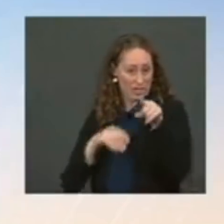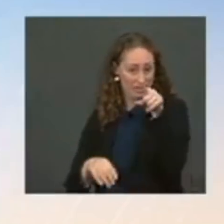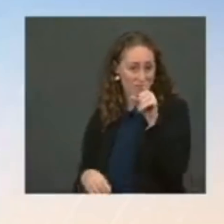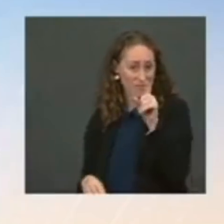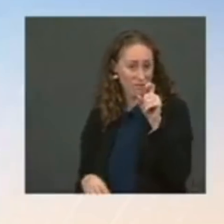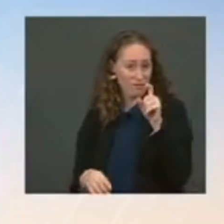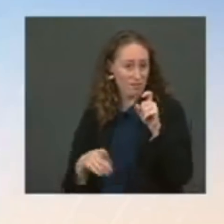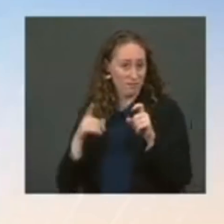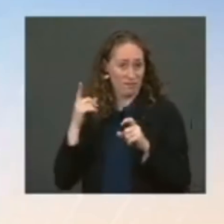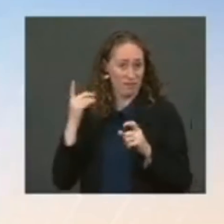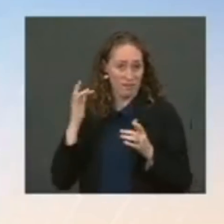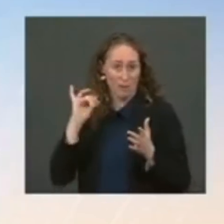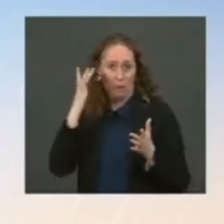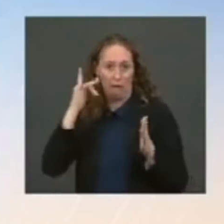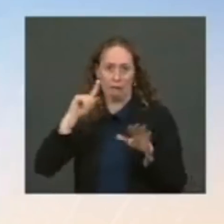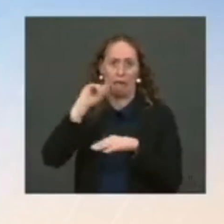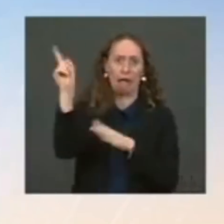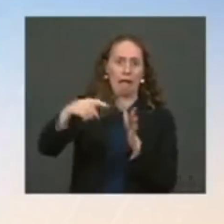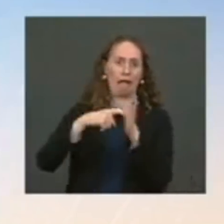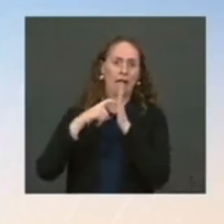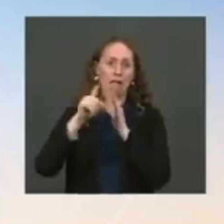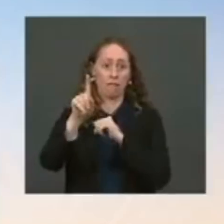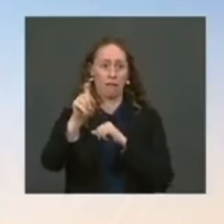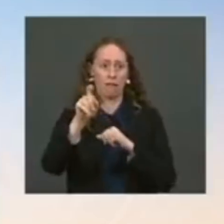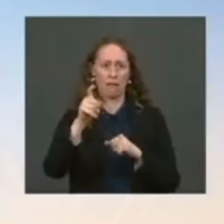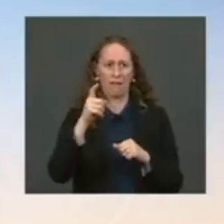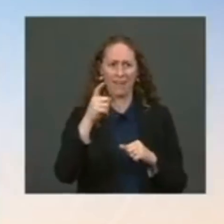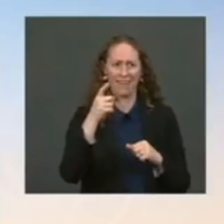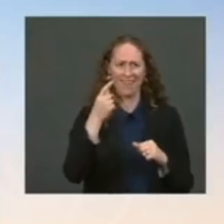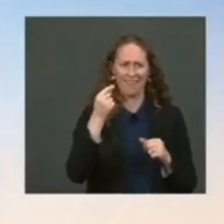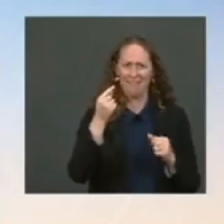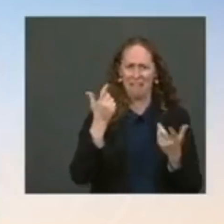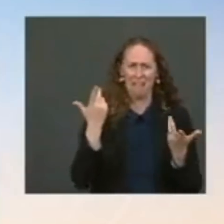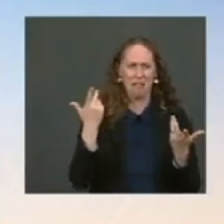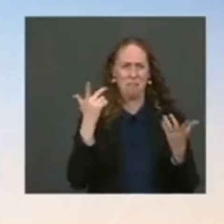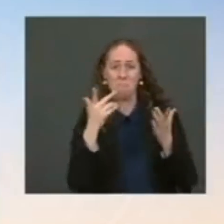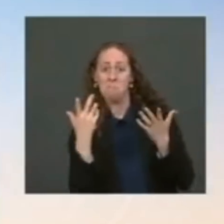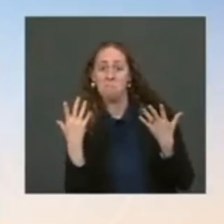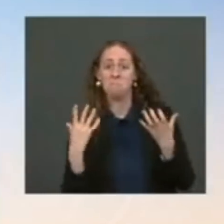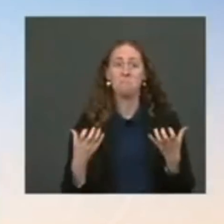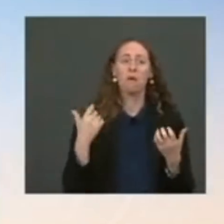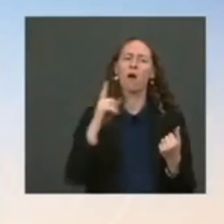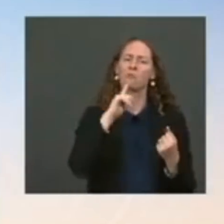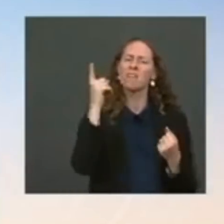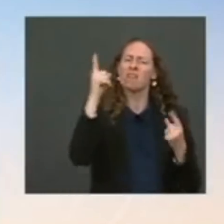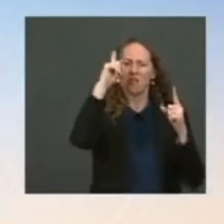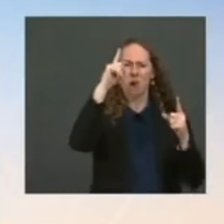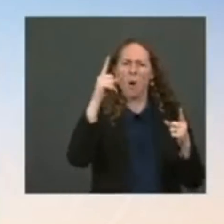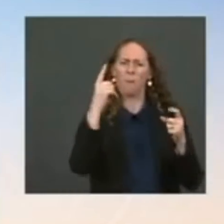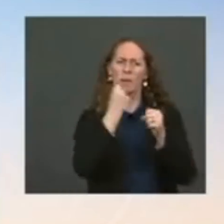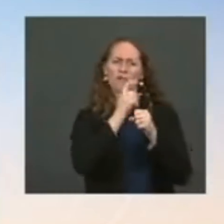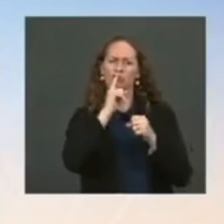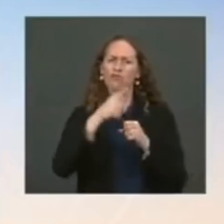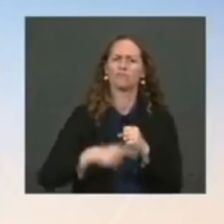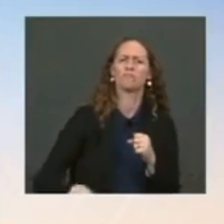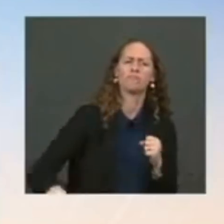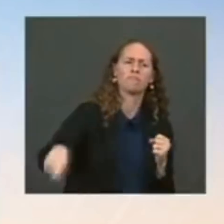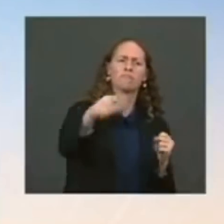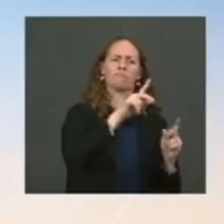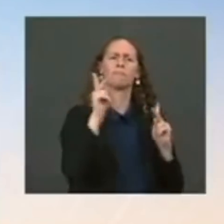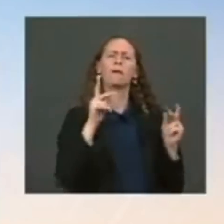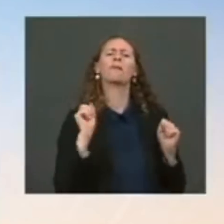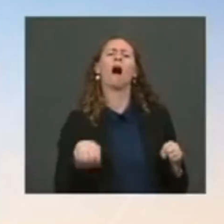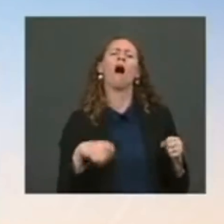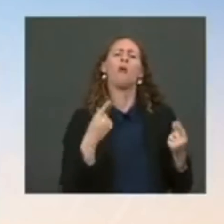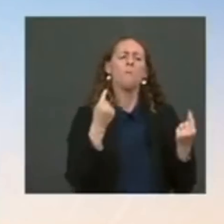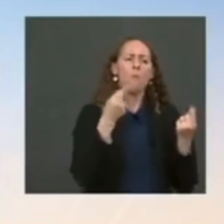Well, I think, Kelly, what's motivating some of these steps is the president wants to ensure the American people are able to order goods, they're able